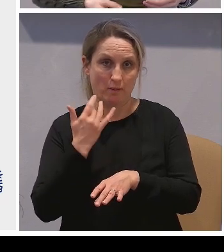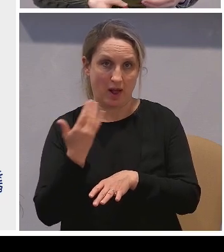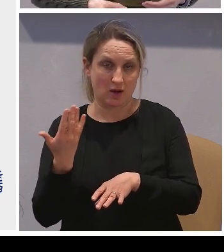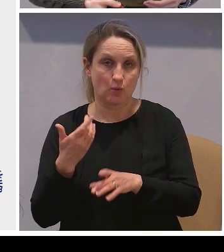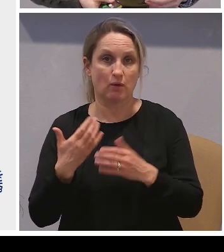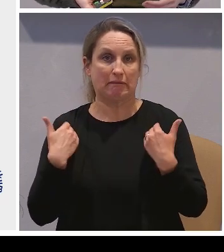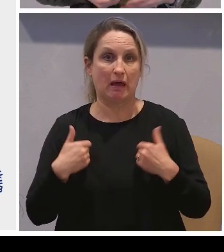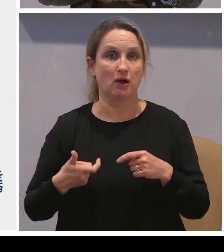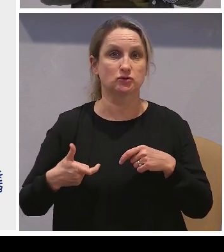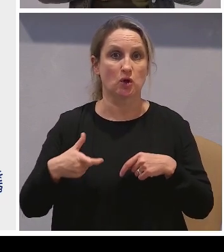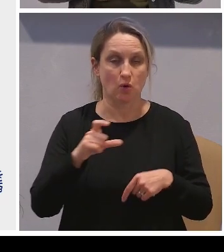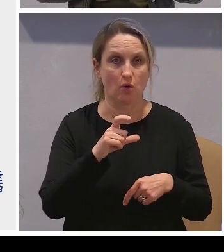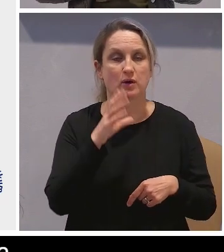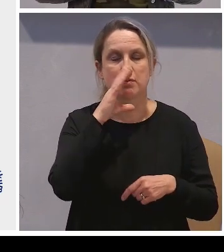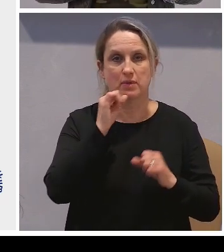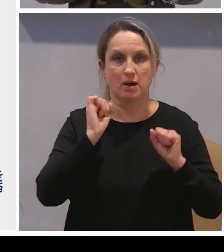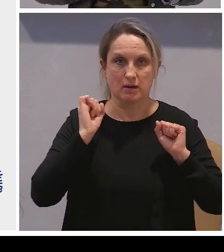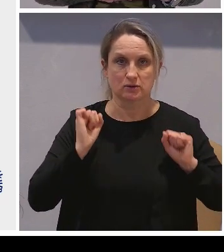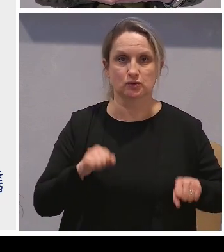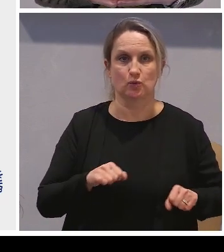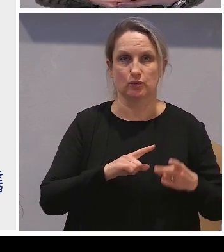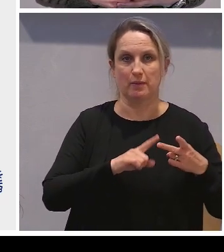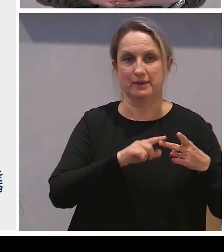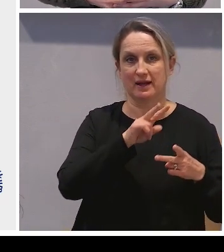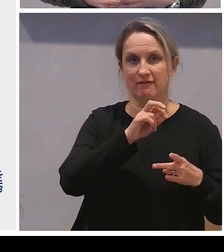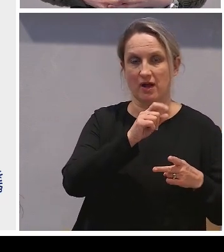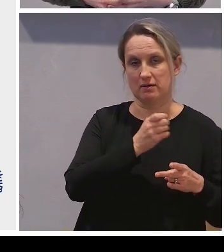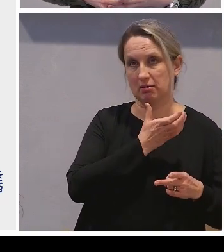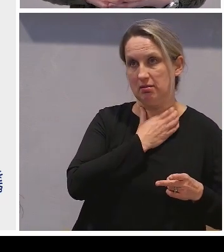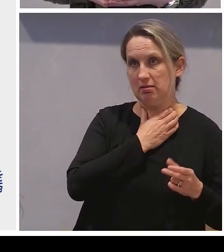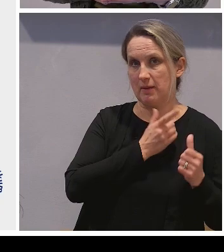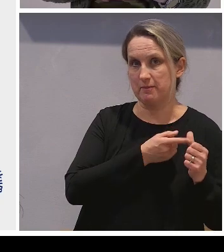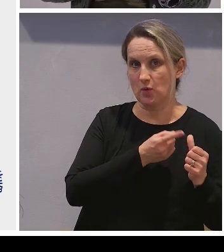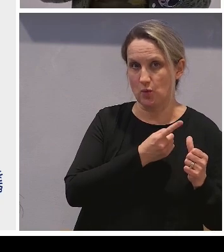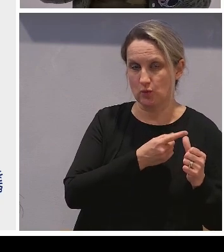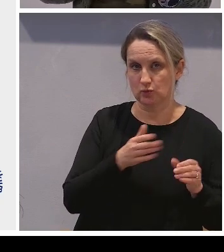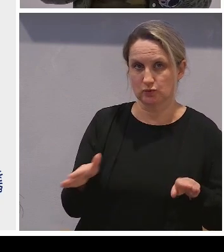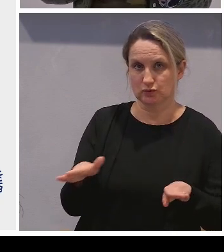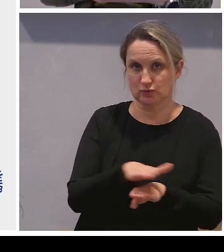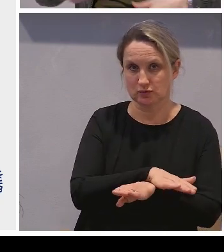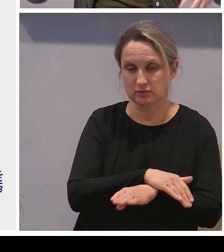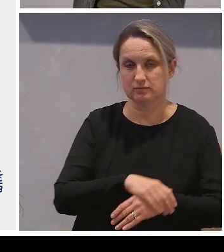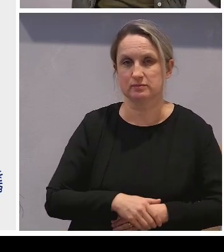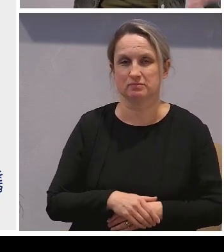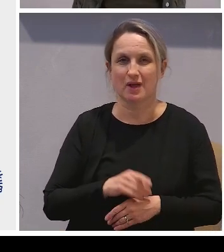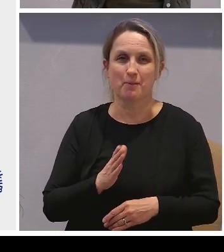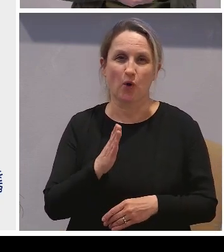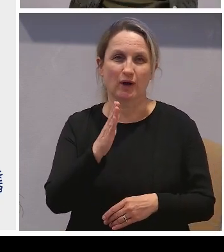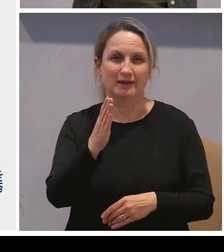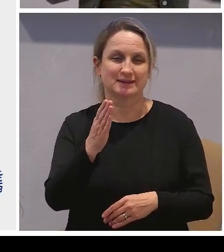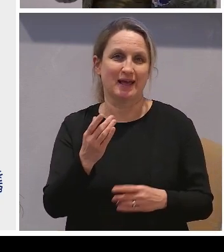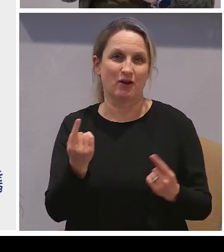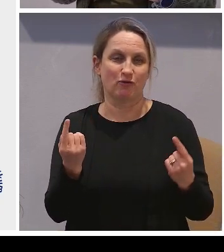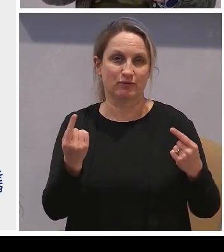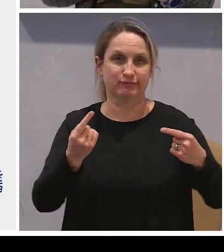body. If there is none, the patient is not viable. The larger the number, the better